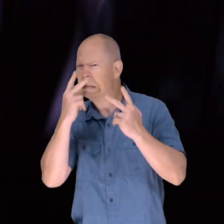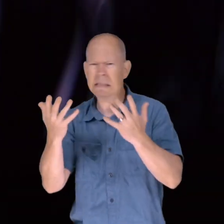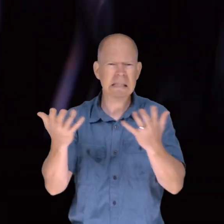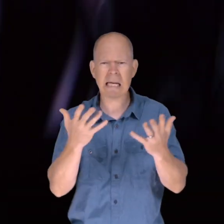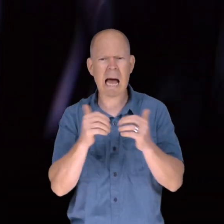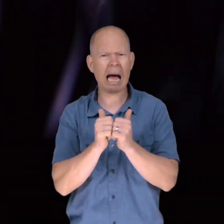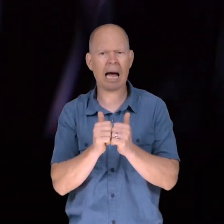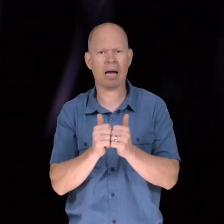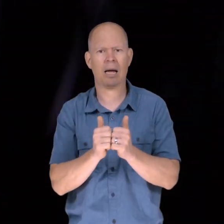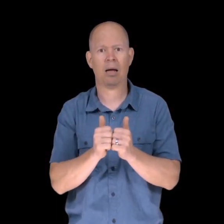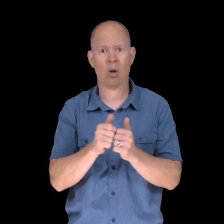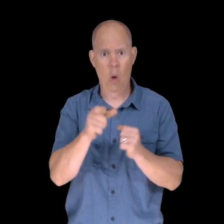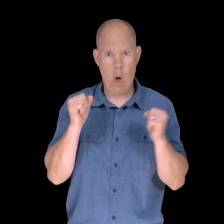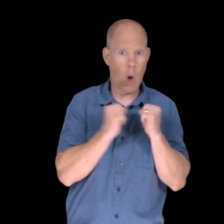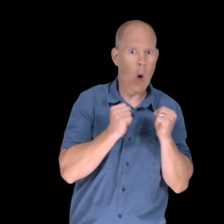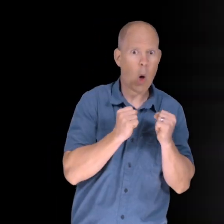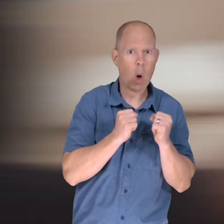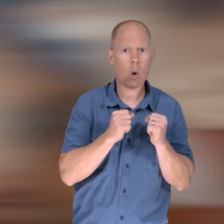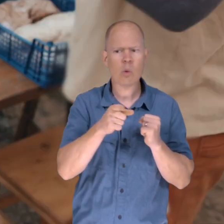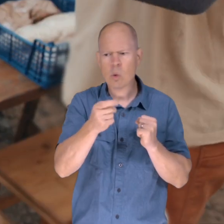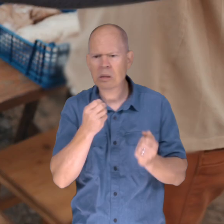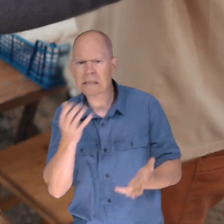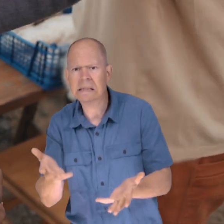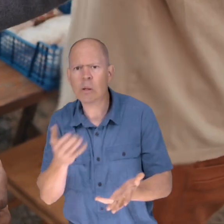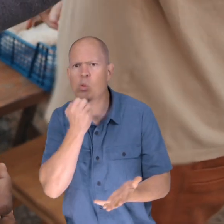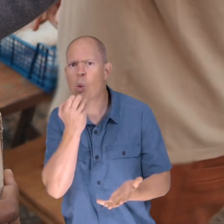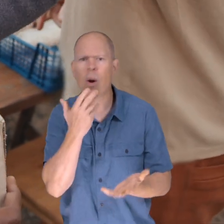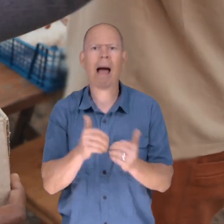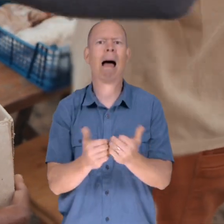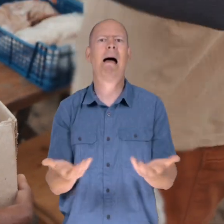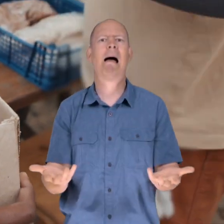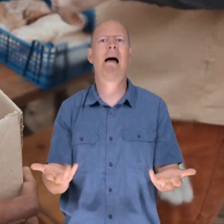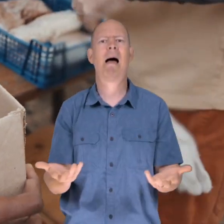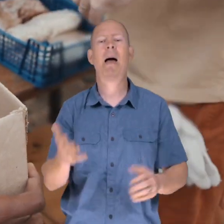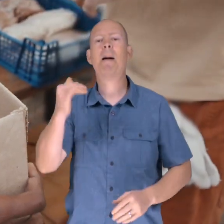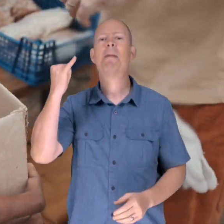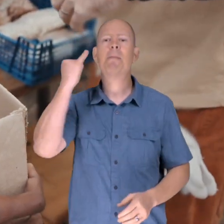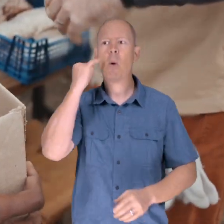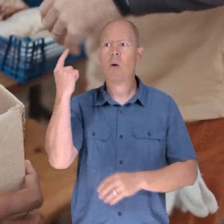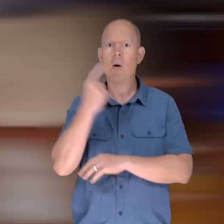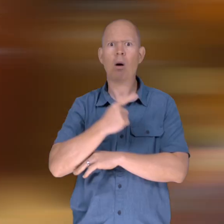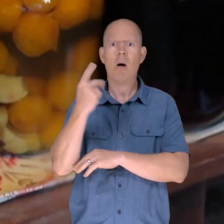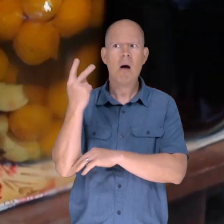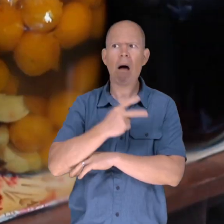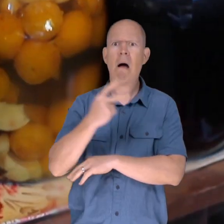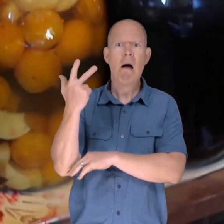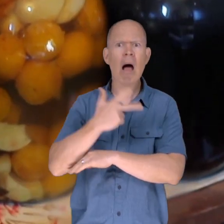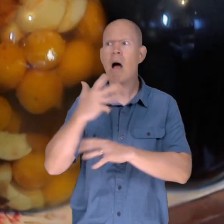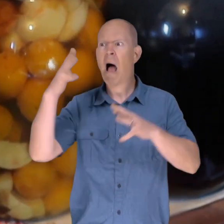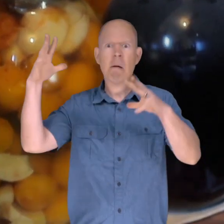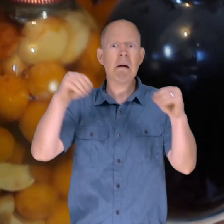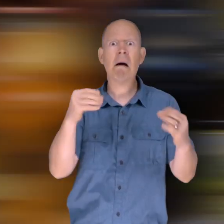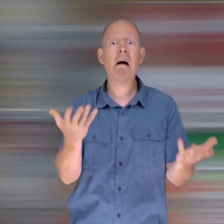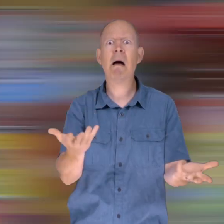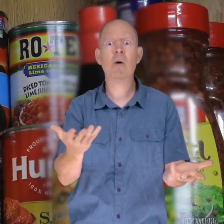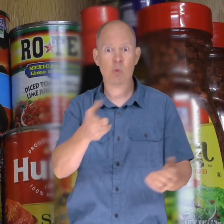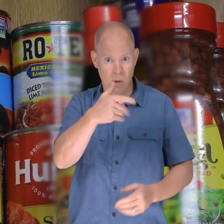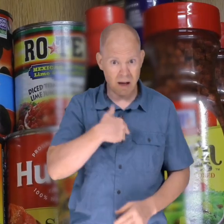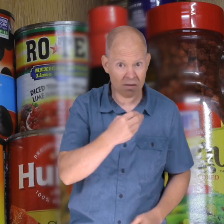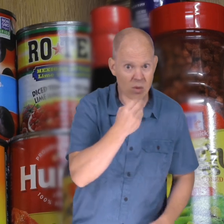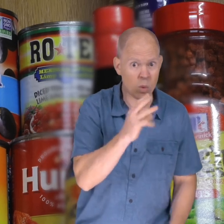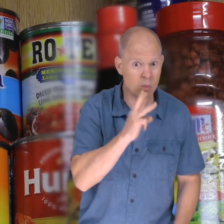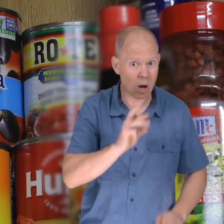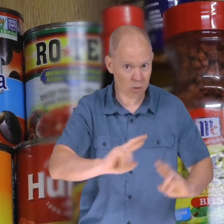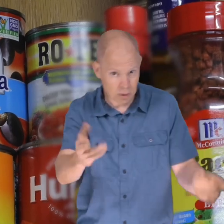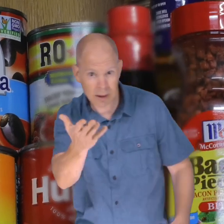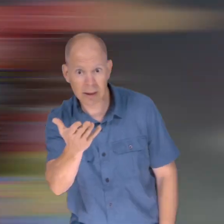or stay warm if it's cold? Do you have enough food and water to last for a few days in case the electricity is out for a